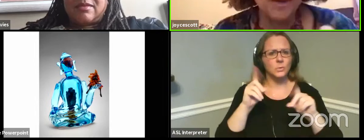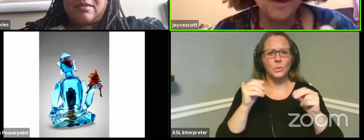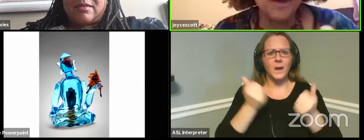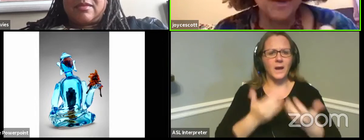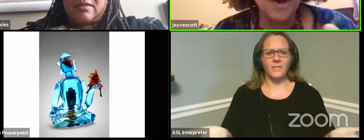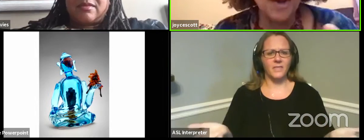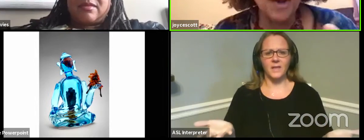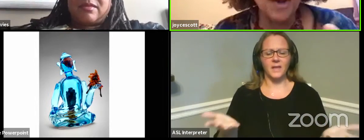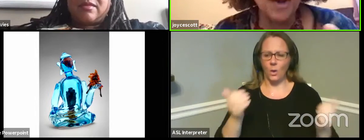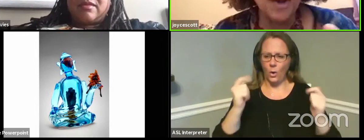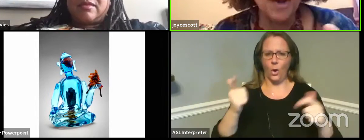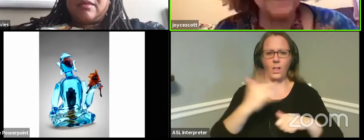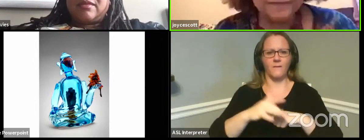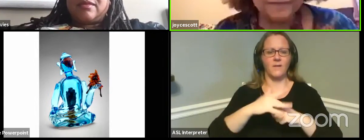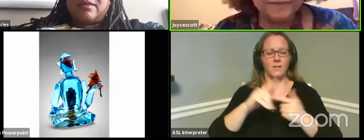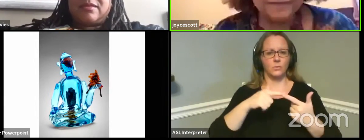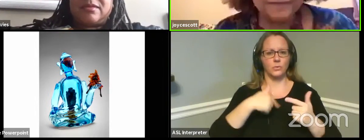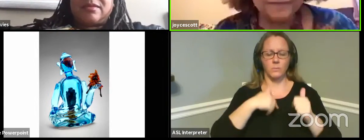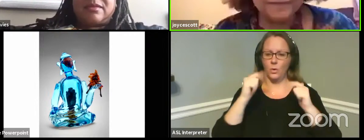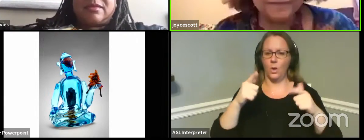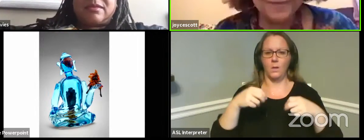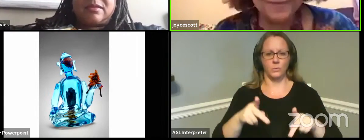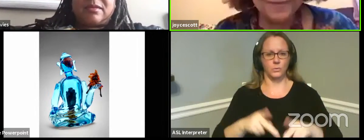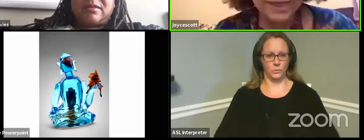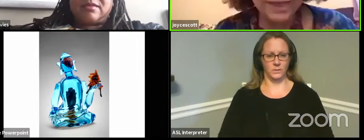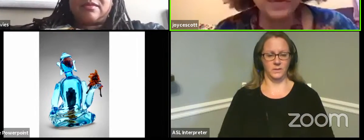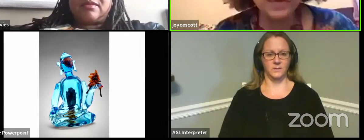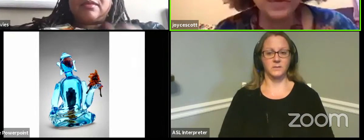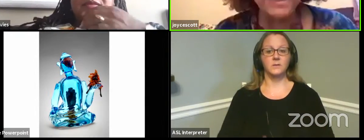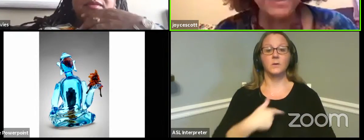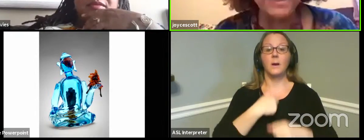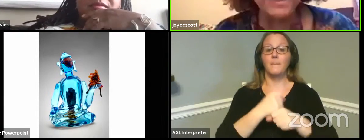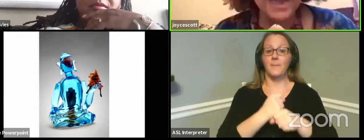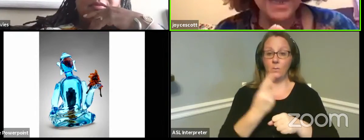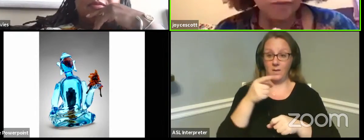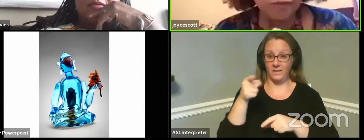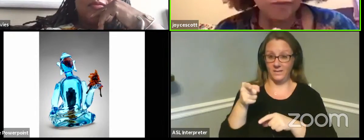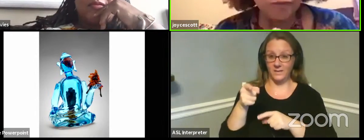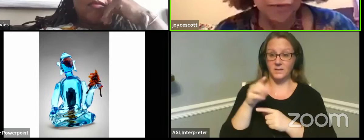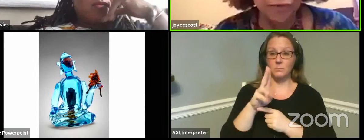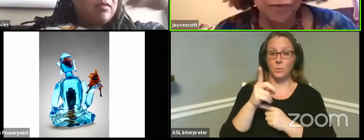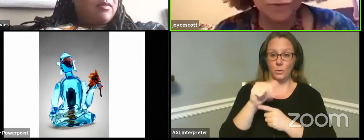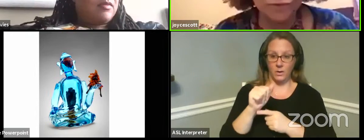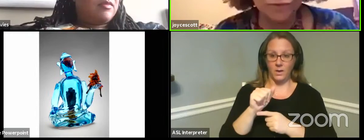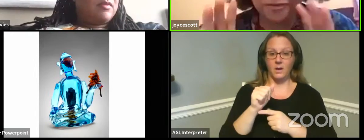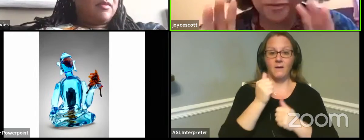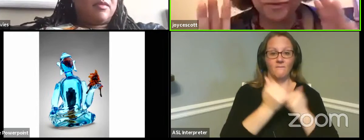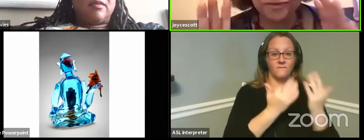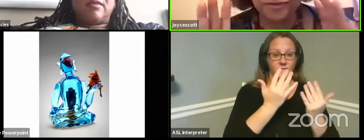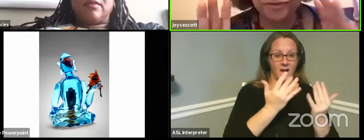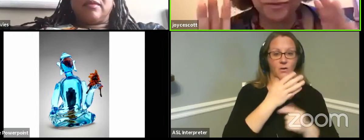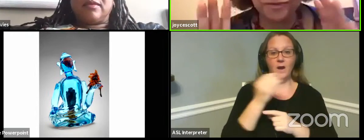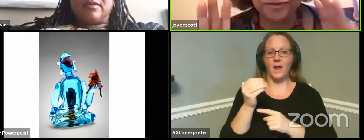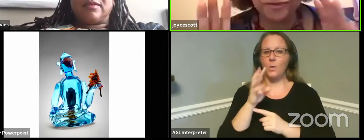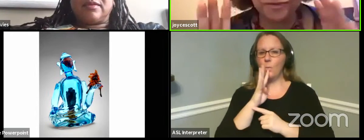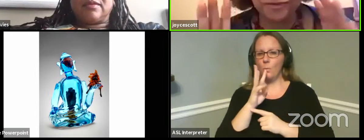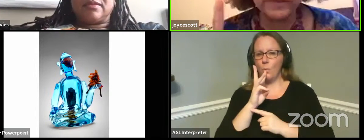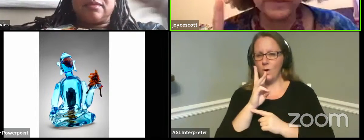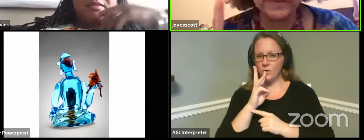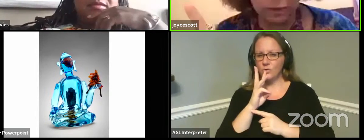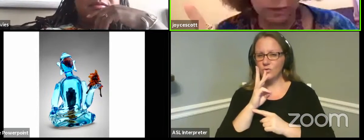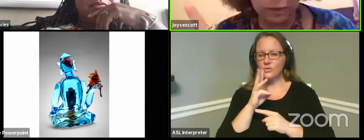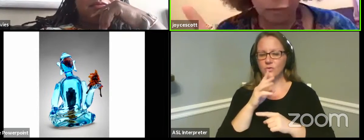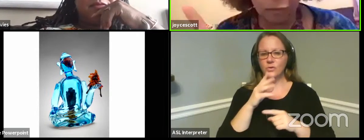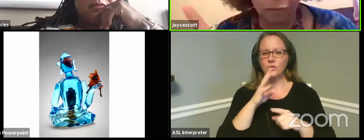So I made a series, and this one is Buddha, Fire and Water, because they were about the